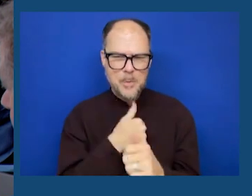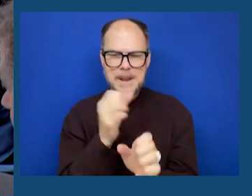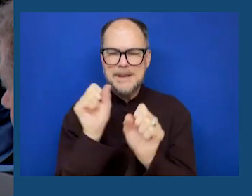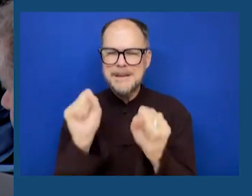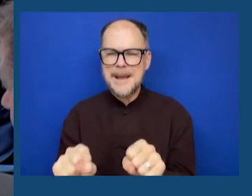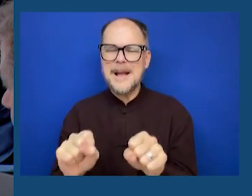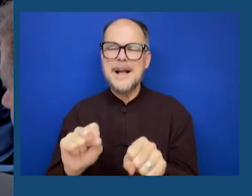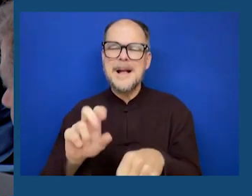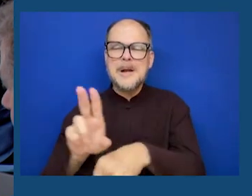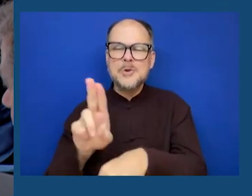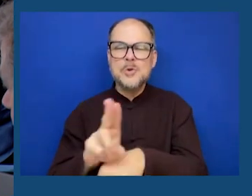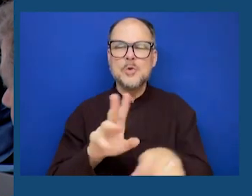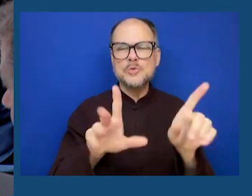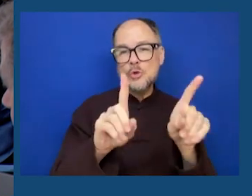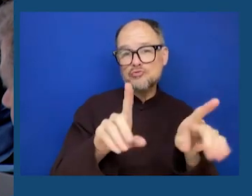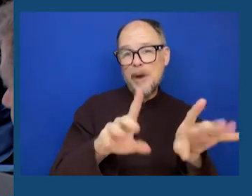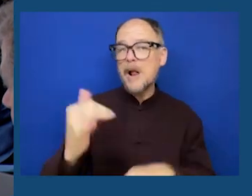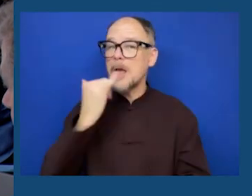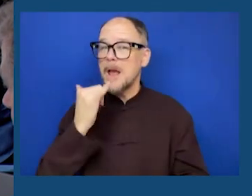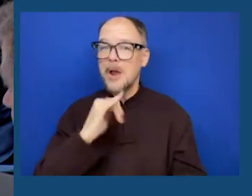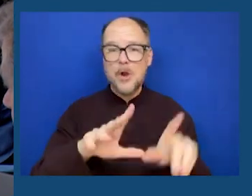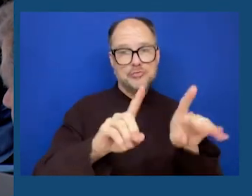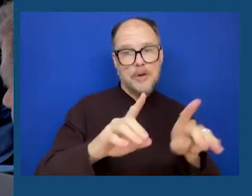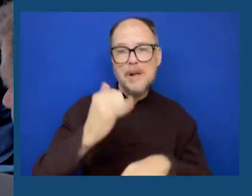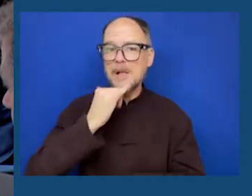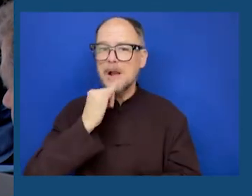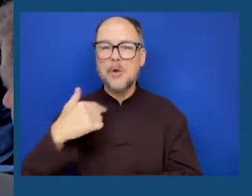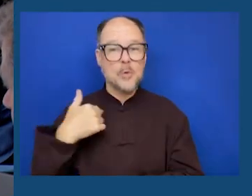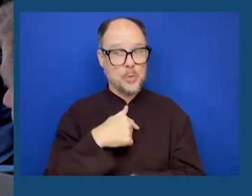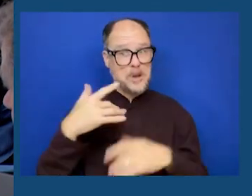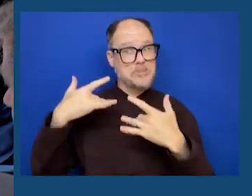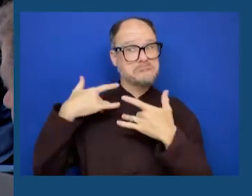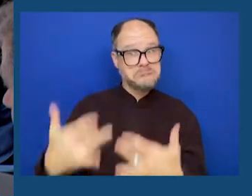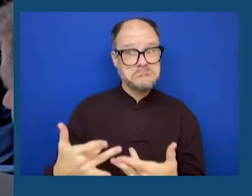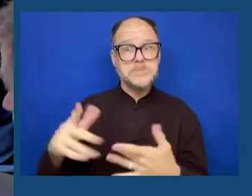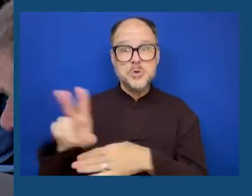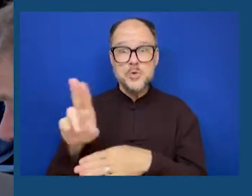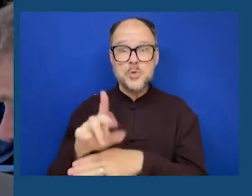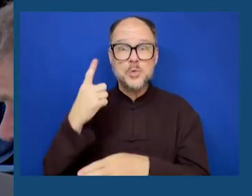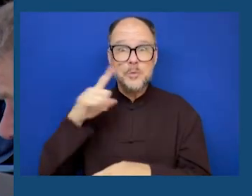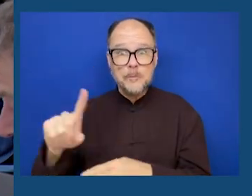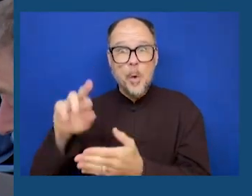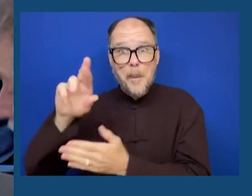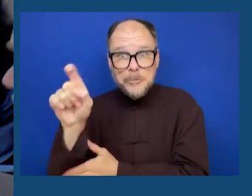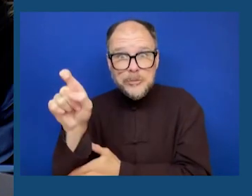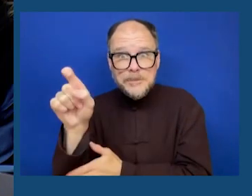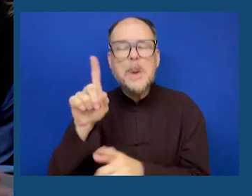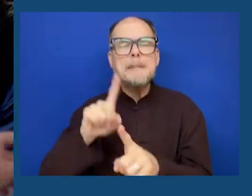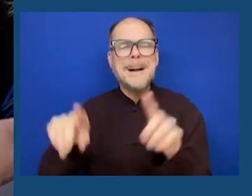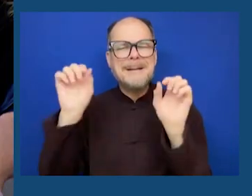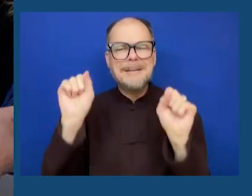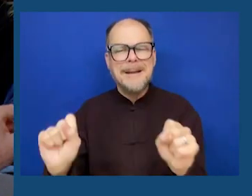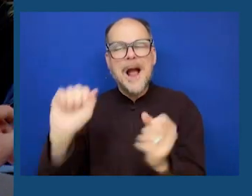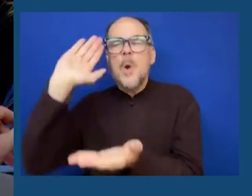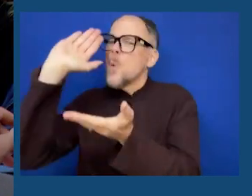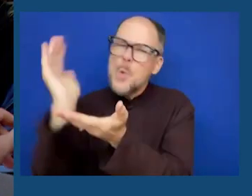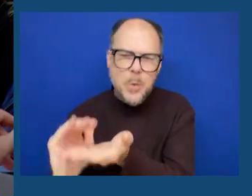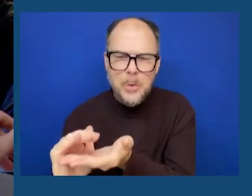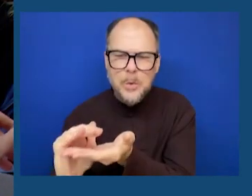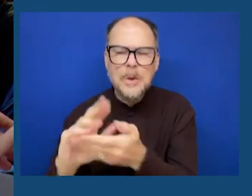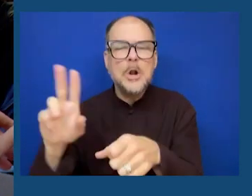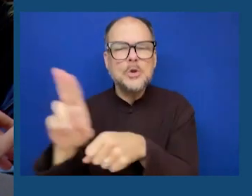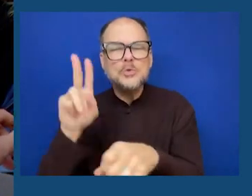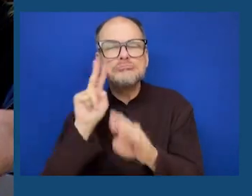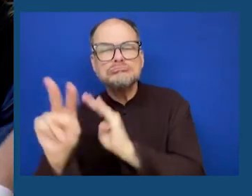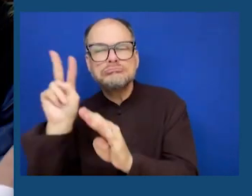a common thing that we're all kind of used to in prescribing practices, almost obsolete, by predicting the response to different treatments prior to